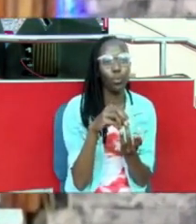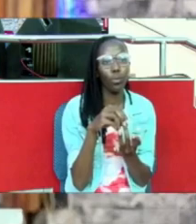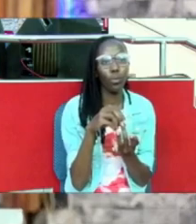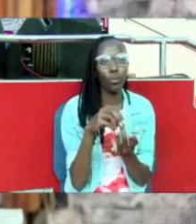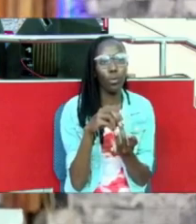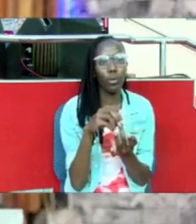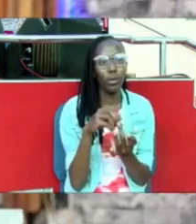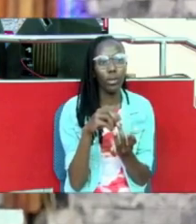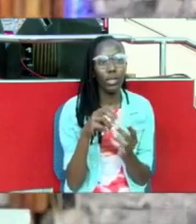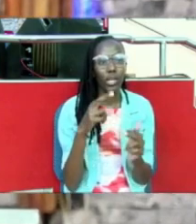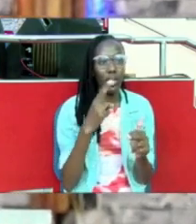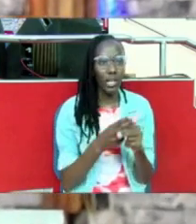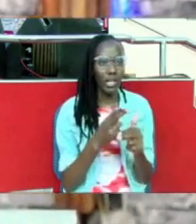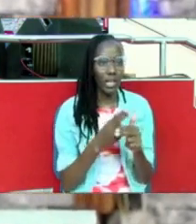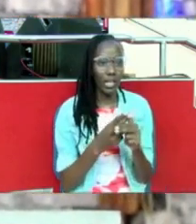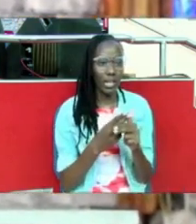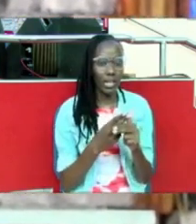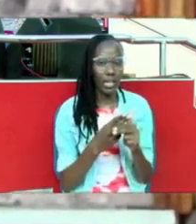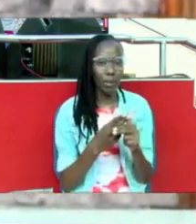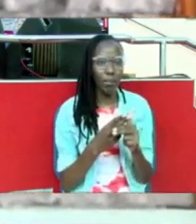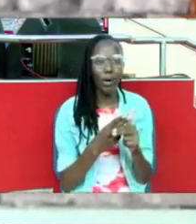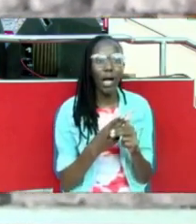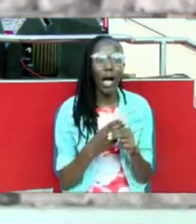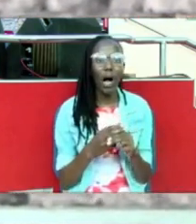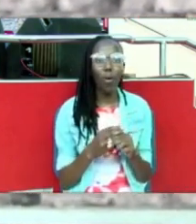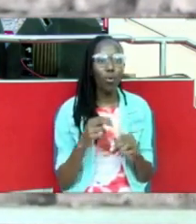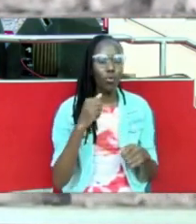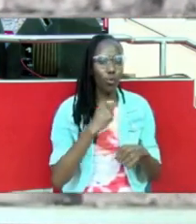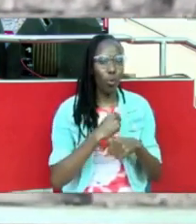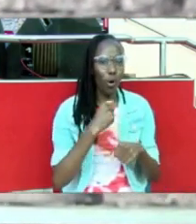is the name that I was operating under.